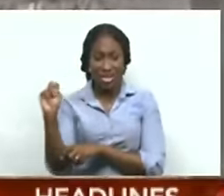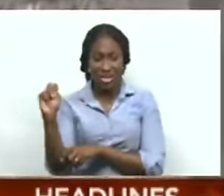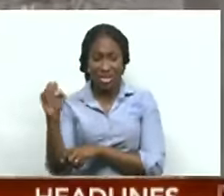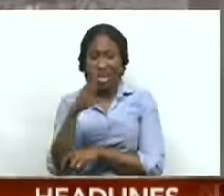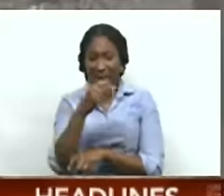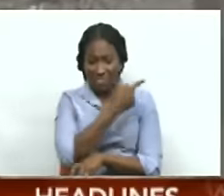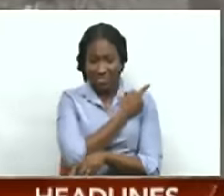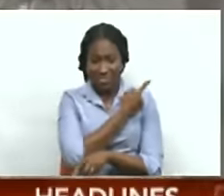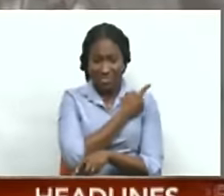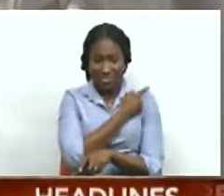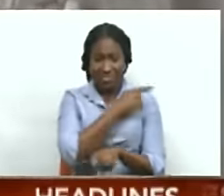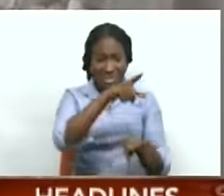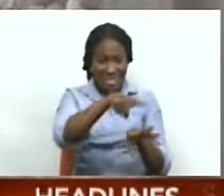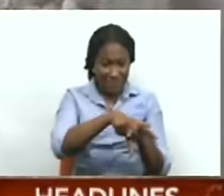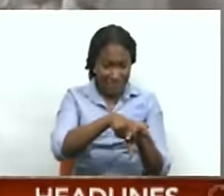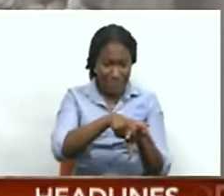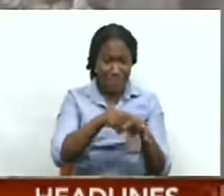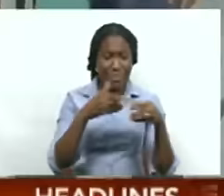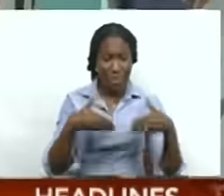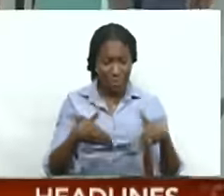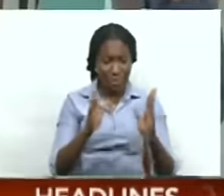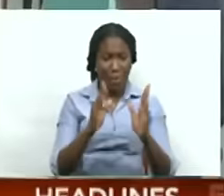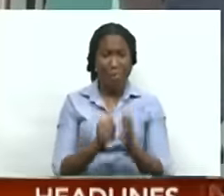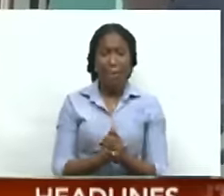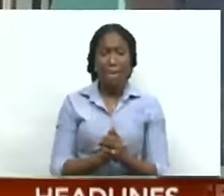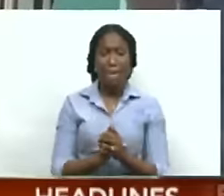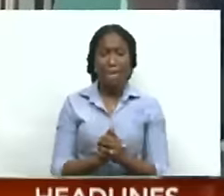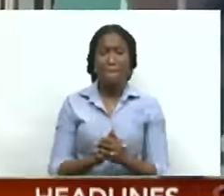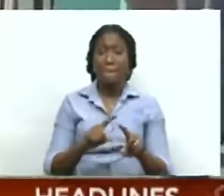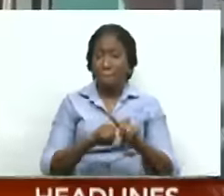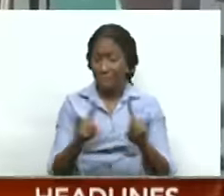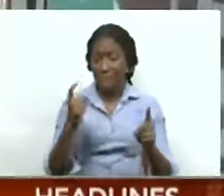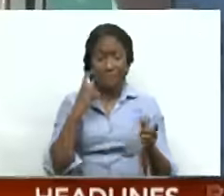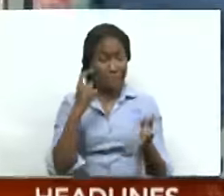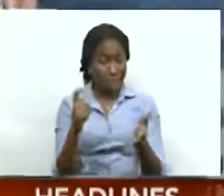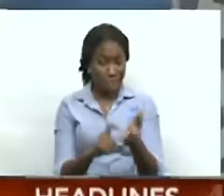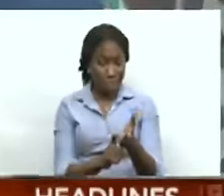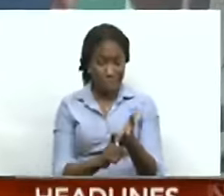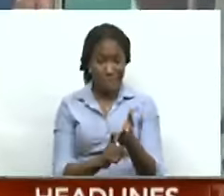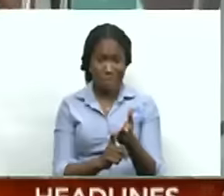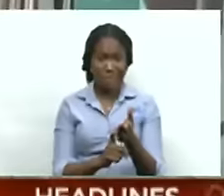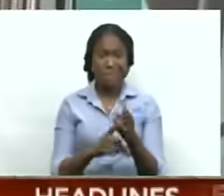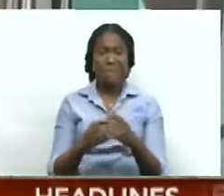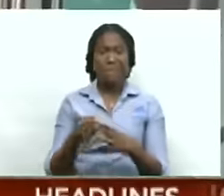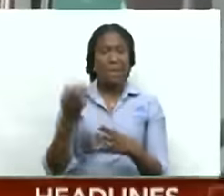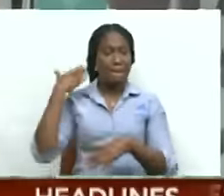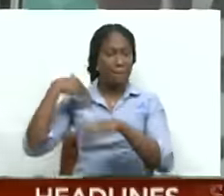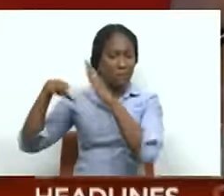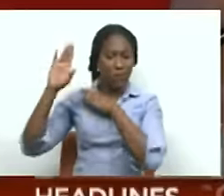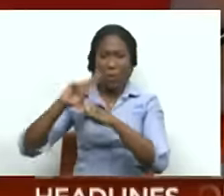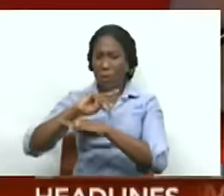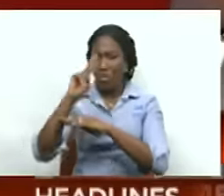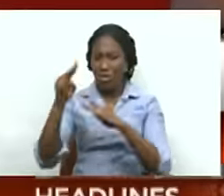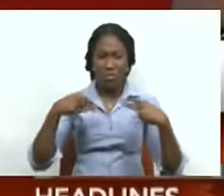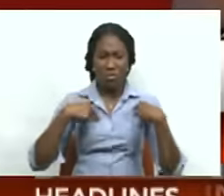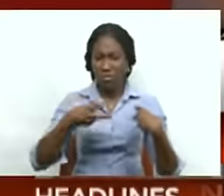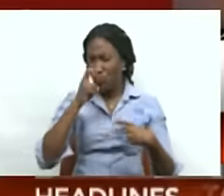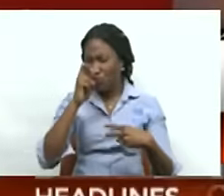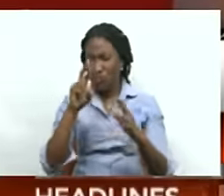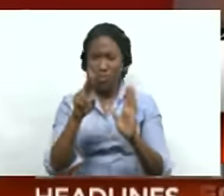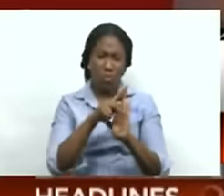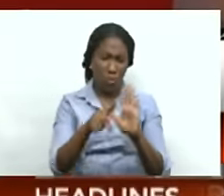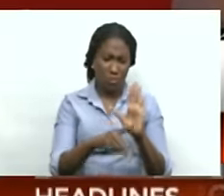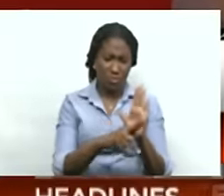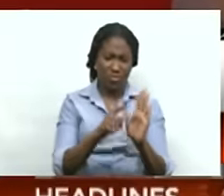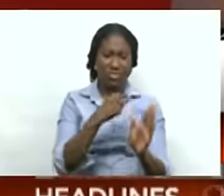still apply. West noted, however, that there was never a standardized policy in place. The policy before was a combination